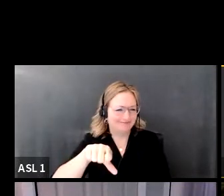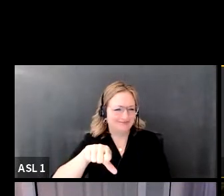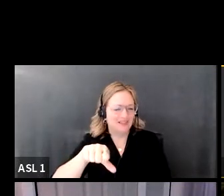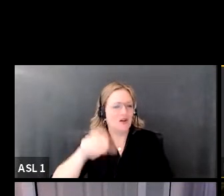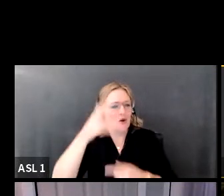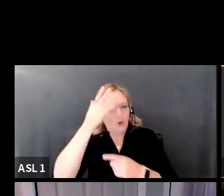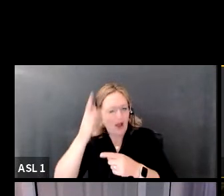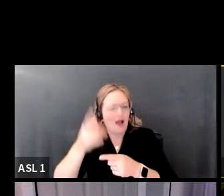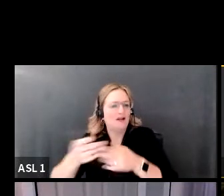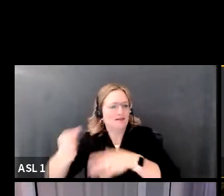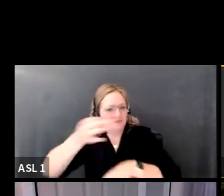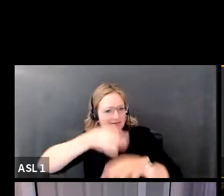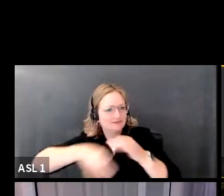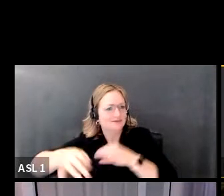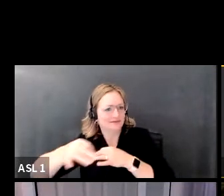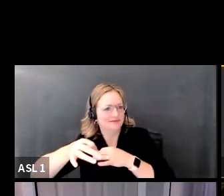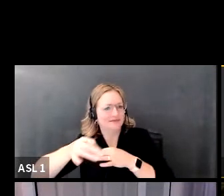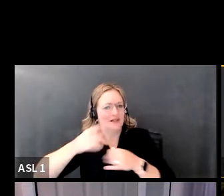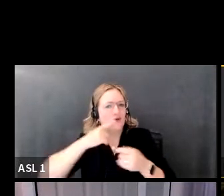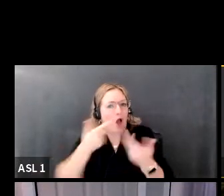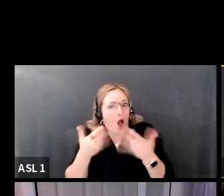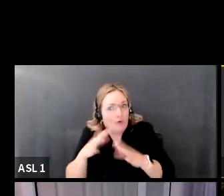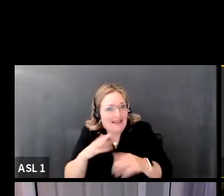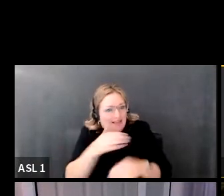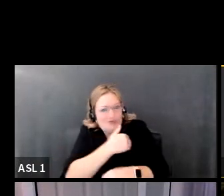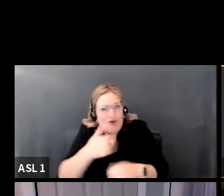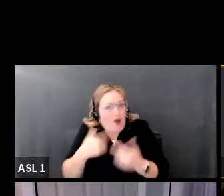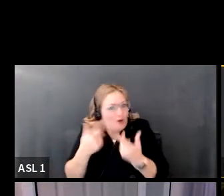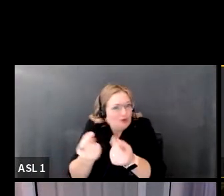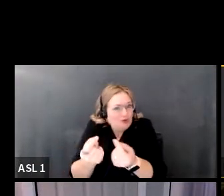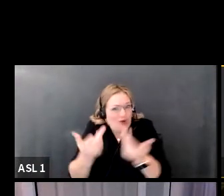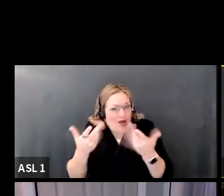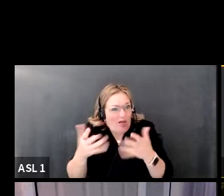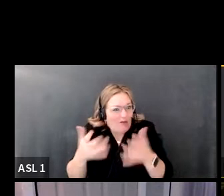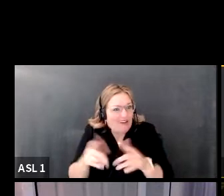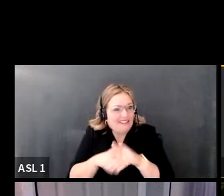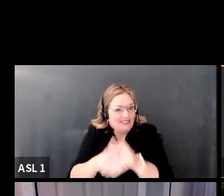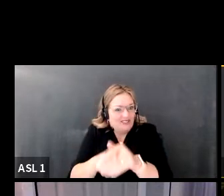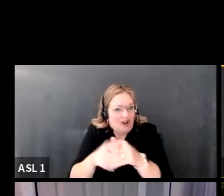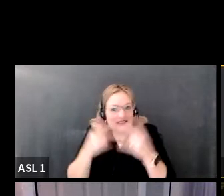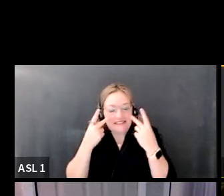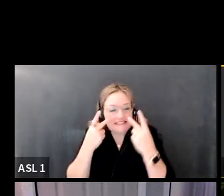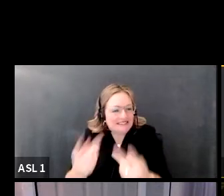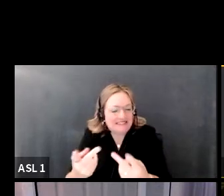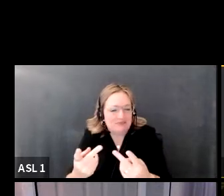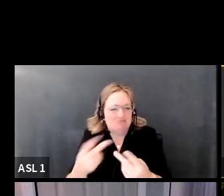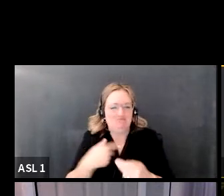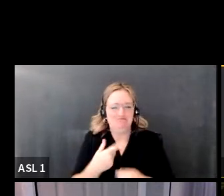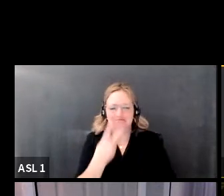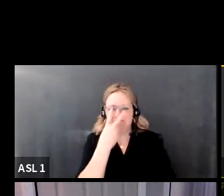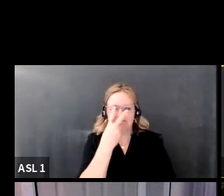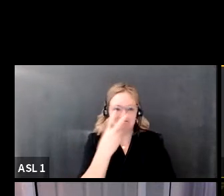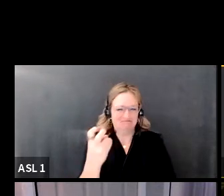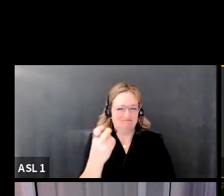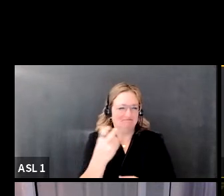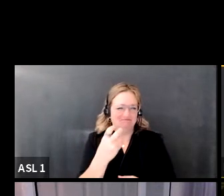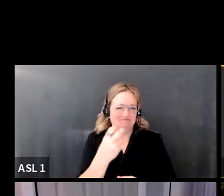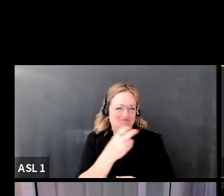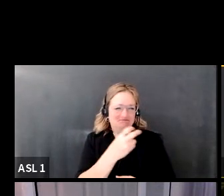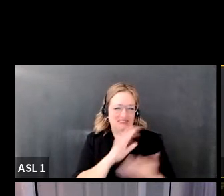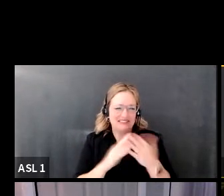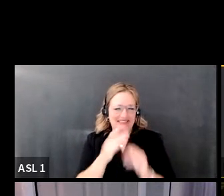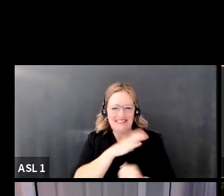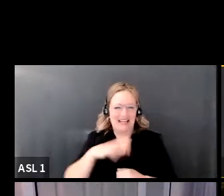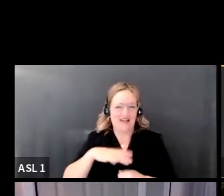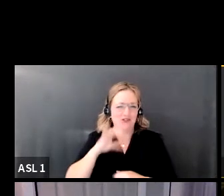neighborhood of what it is taking in toronto to get this started um i don't believe the city council would reject that i believe they